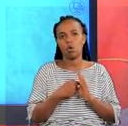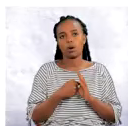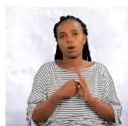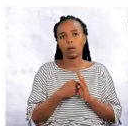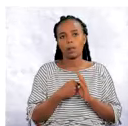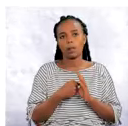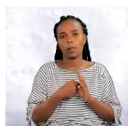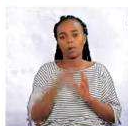1, 13 near to here.